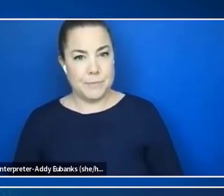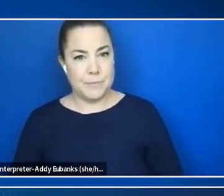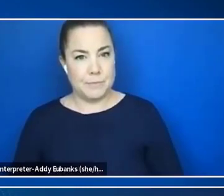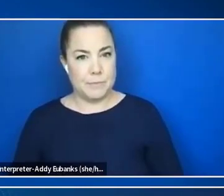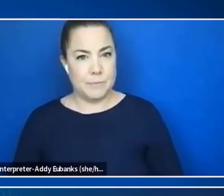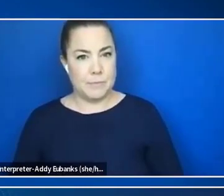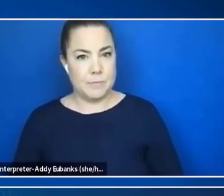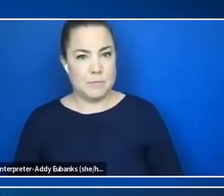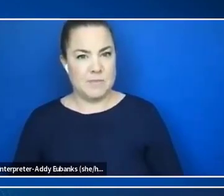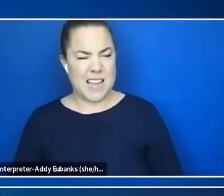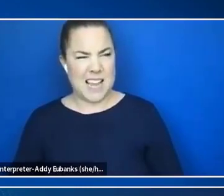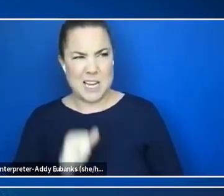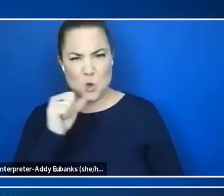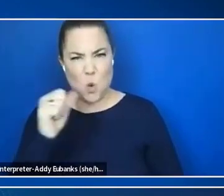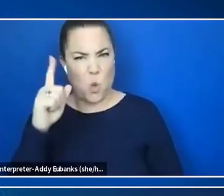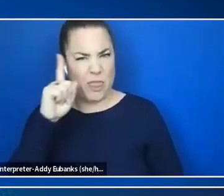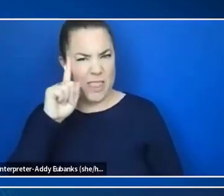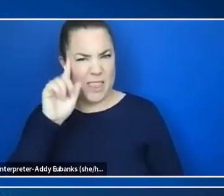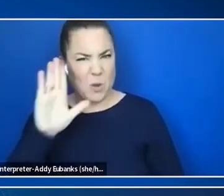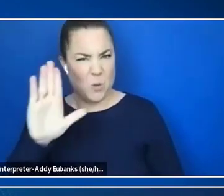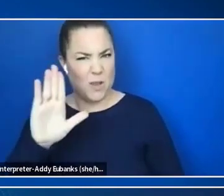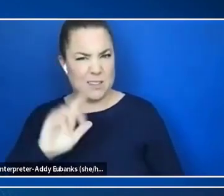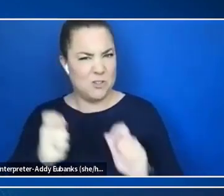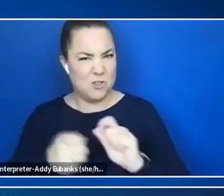Should it? No.